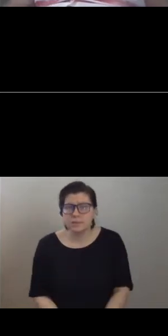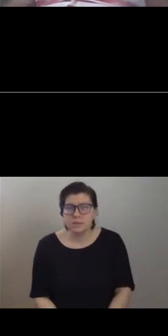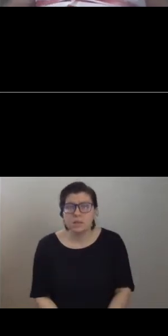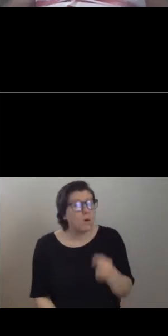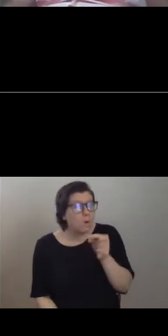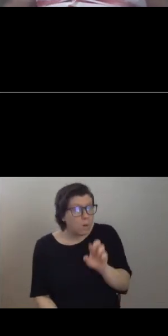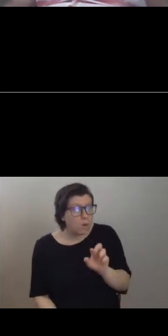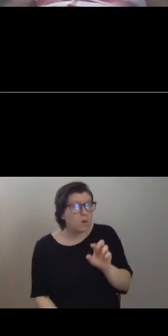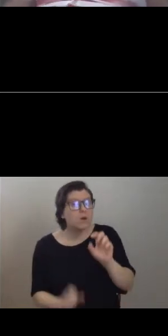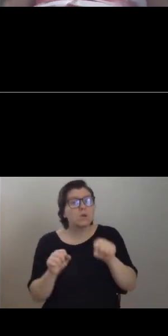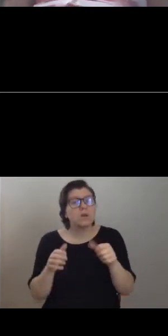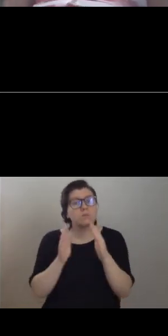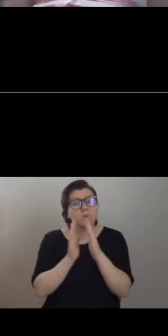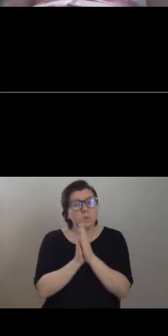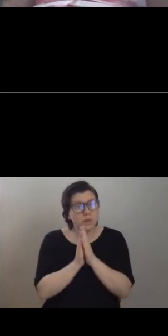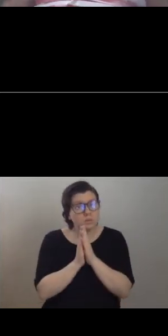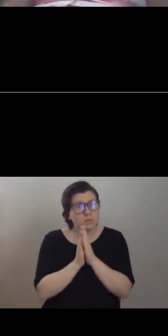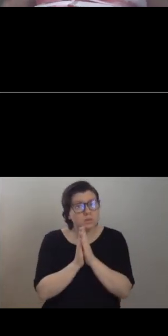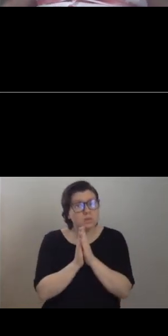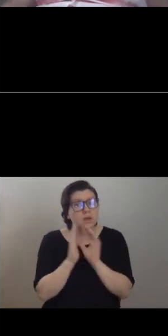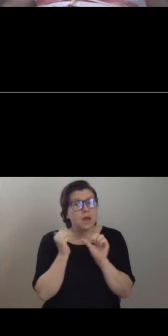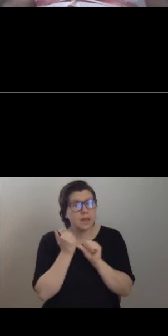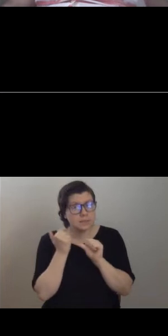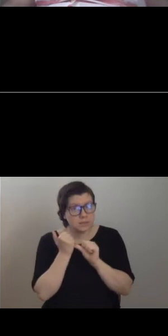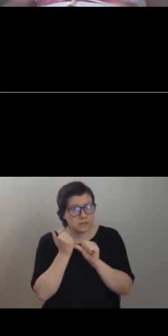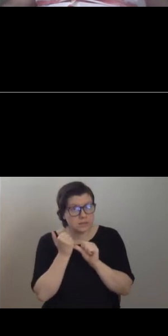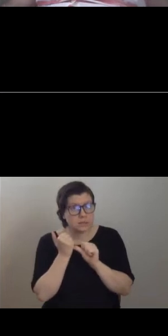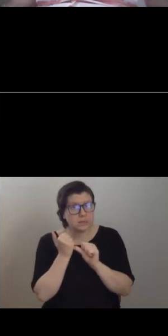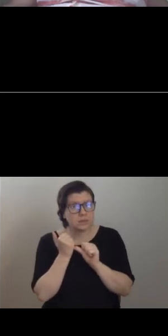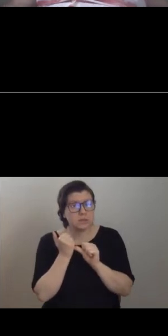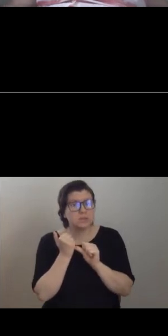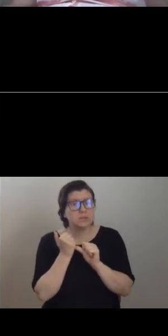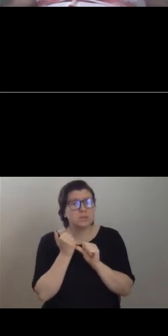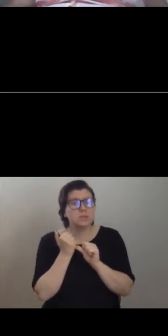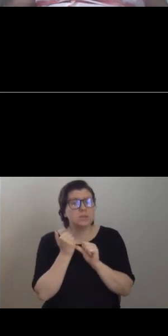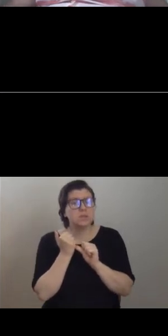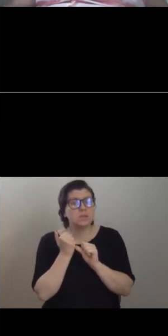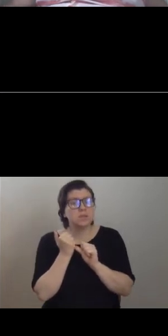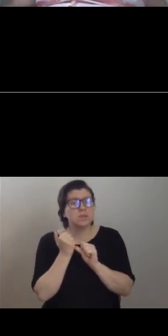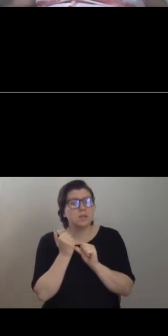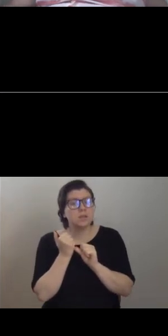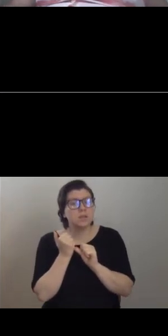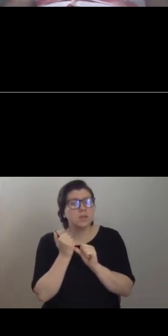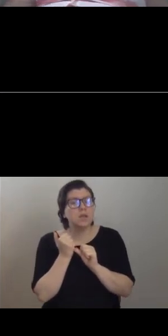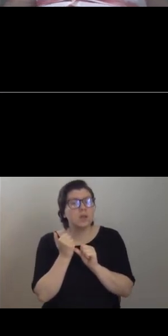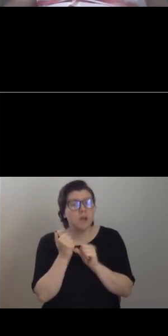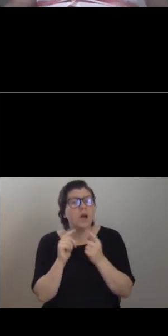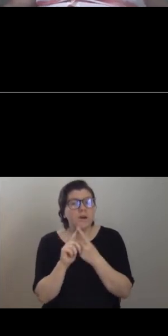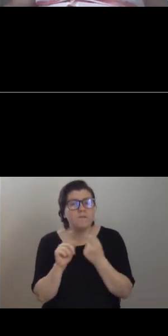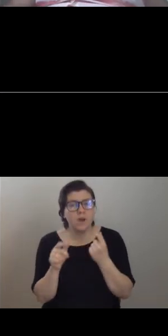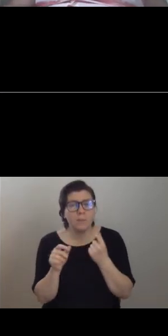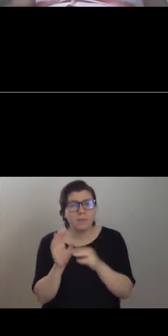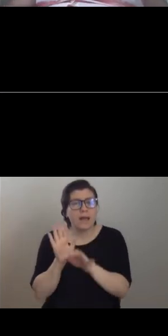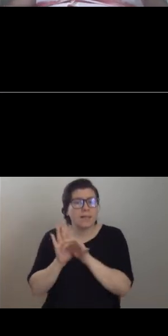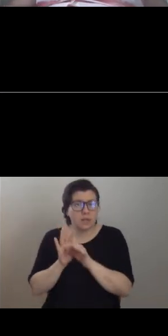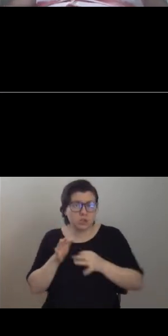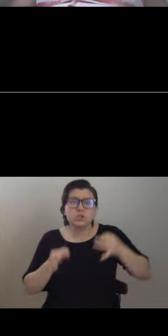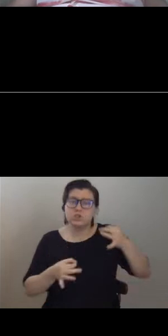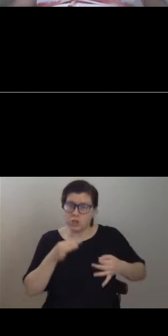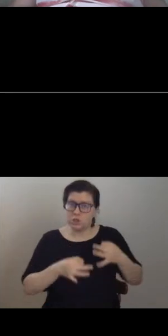also request assistance from the election judges there at the